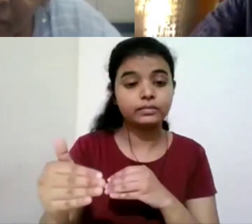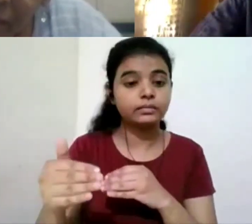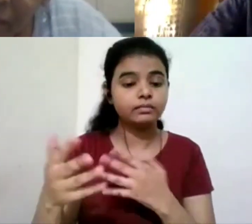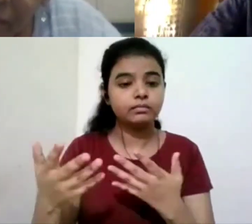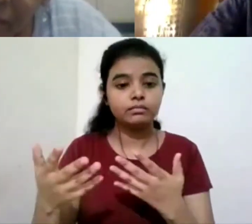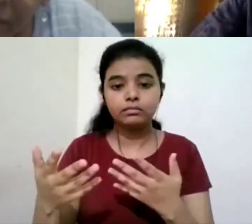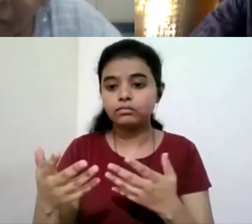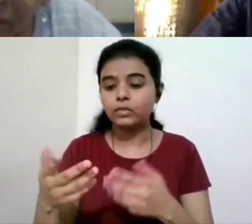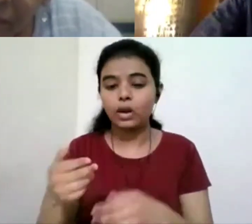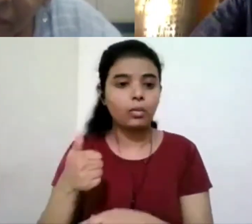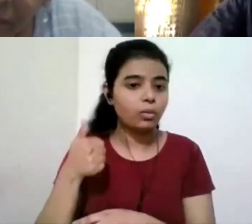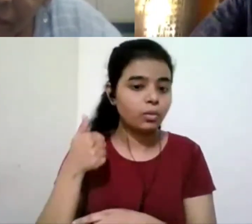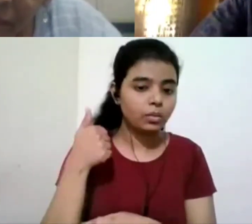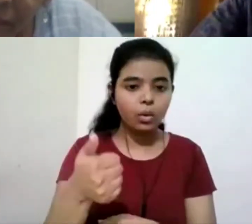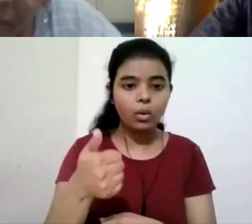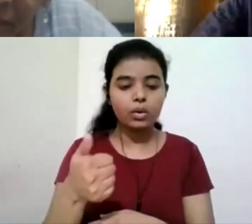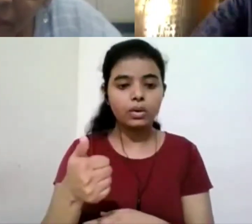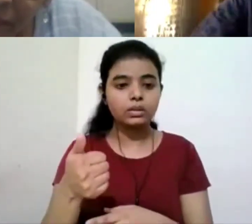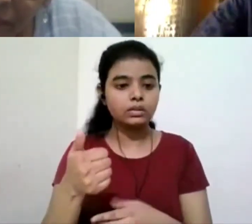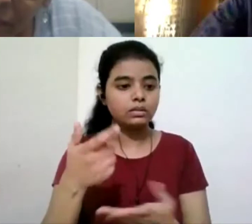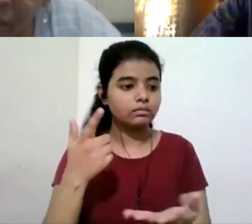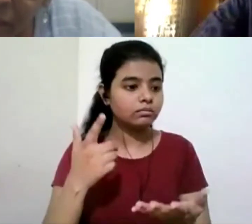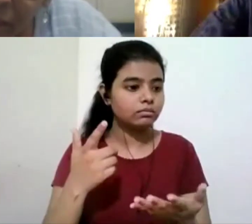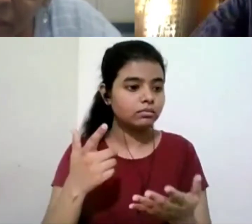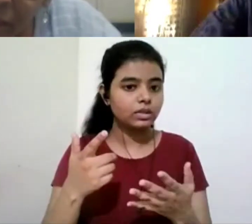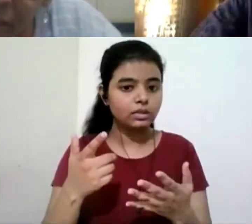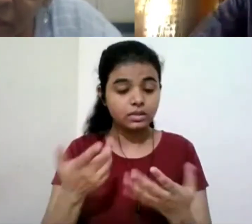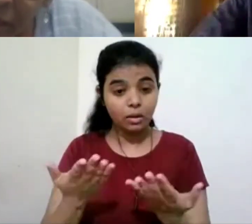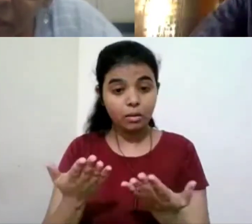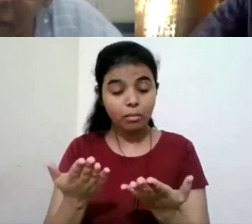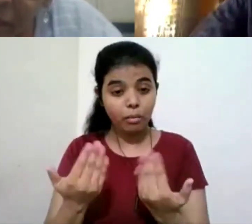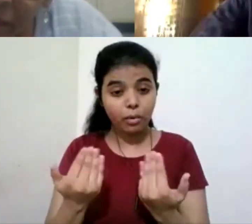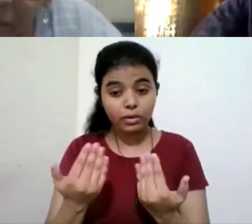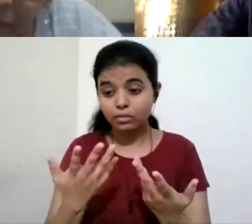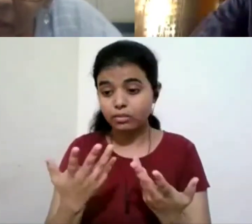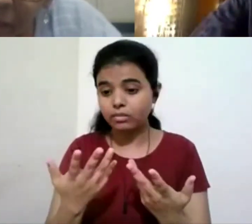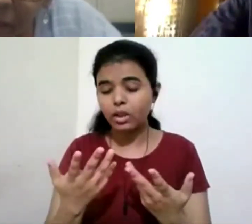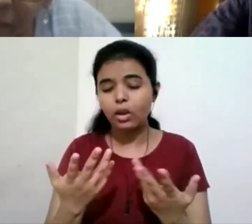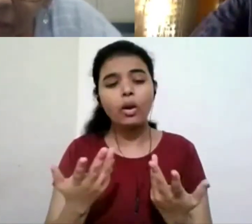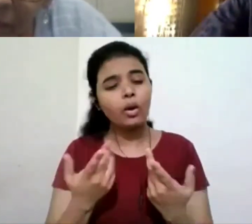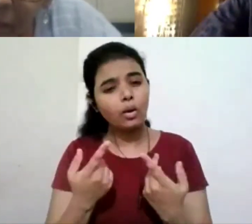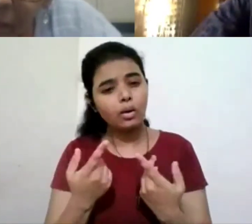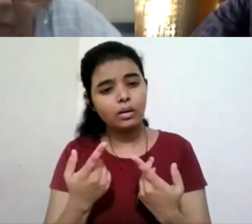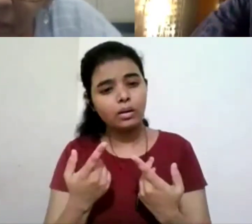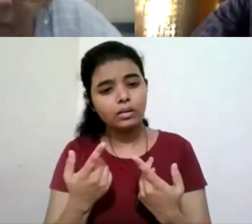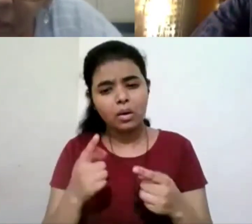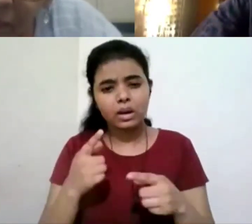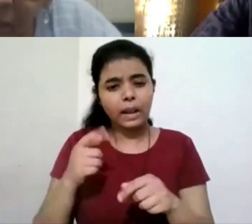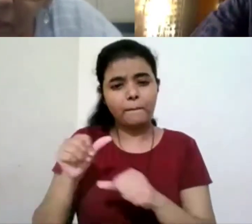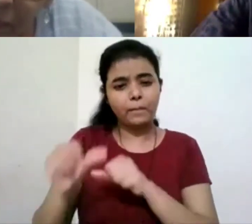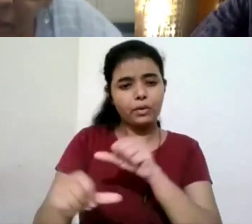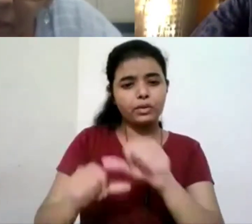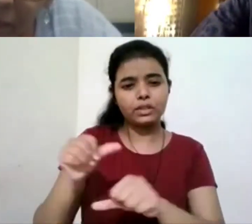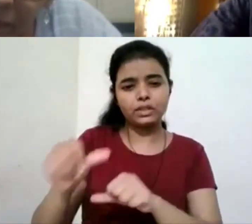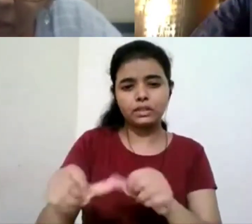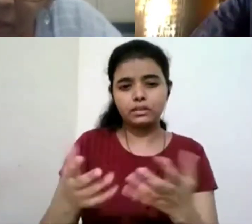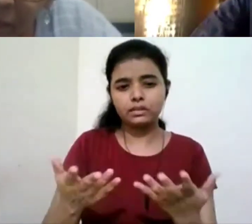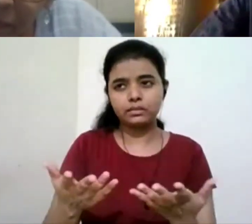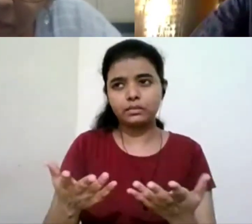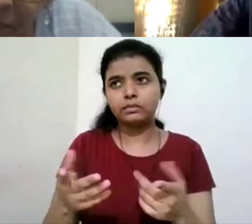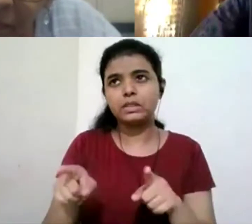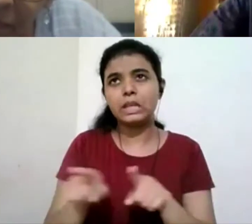accommodation, guarantees substantive ends, or is it a process? It gives